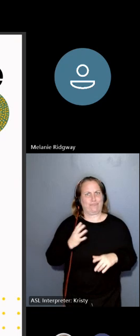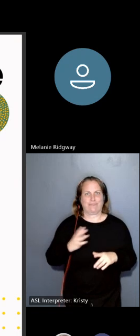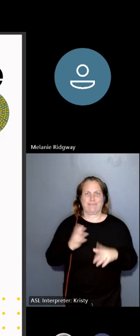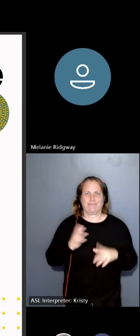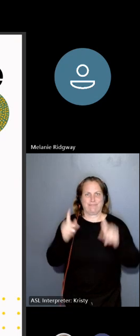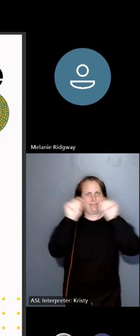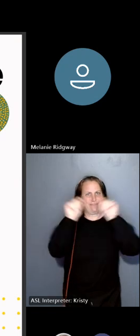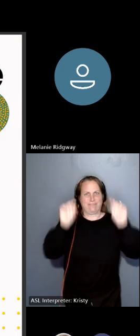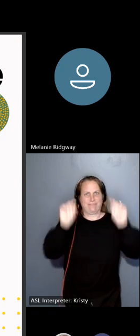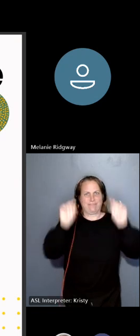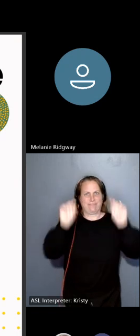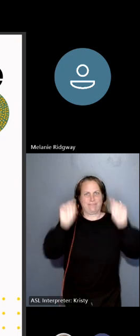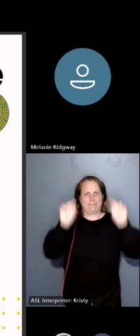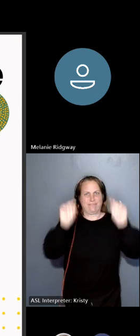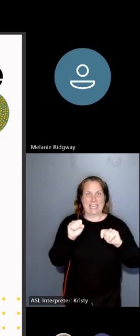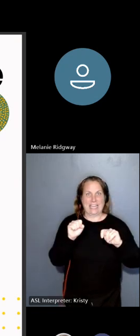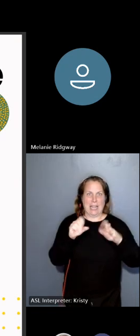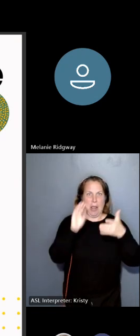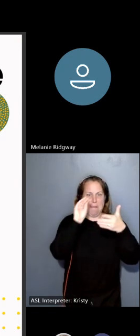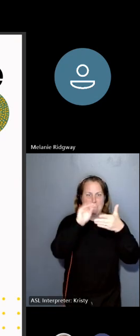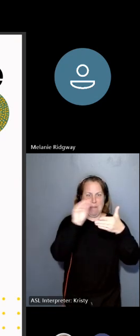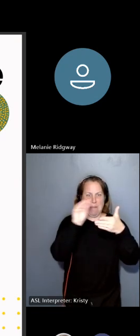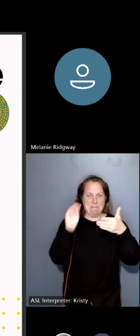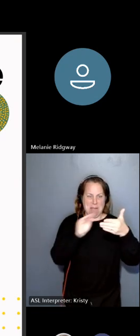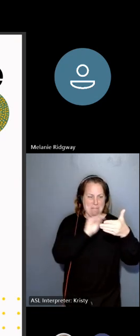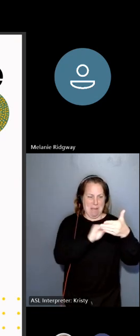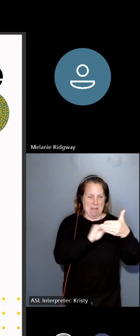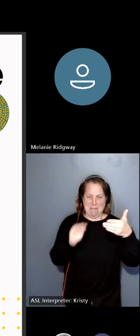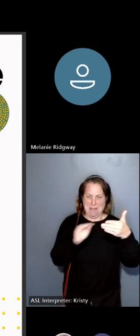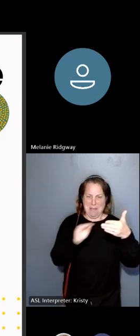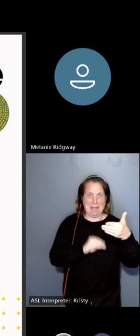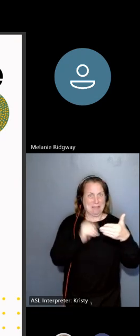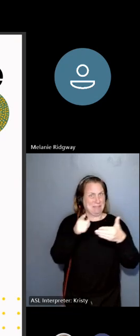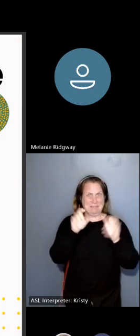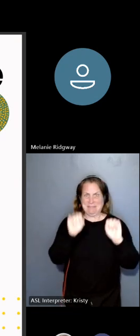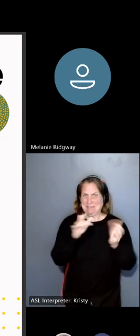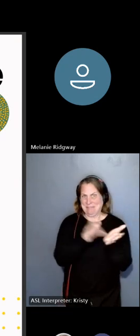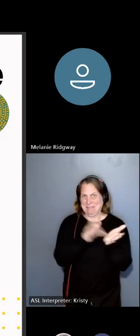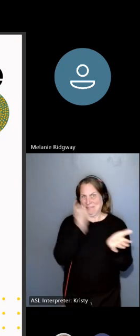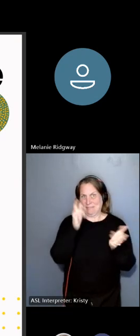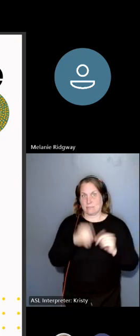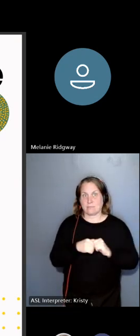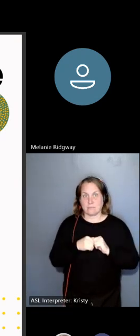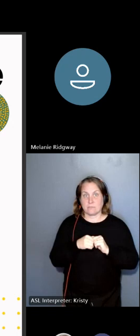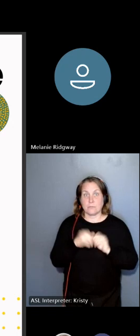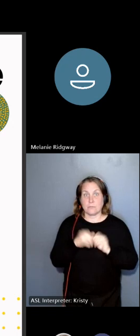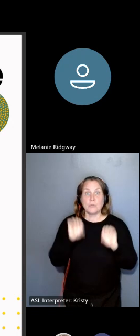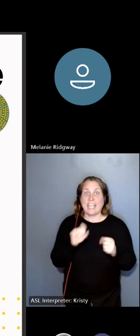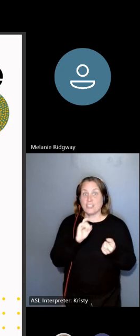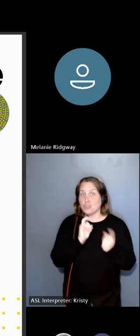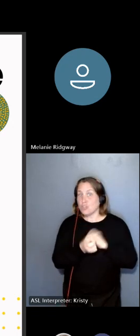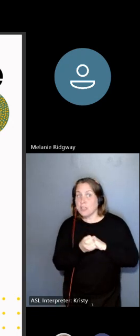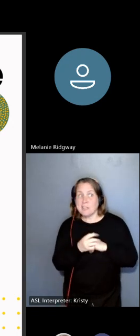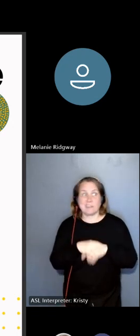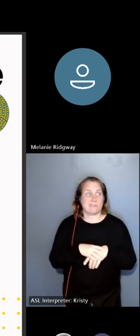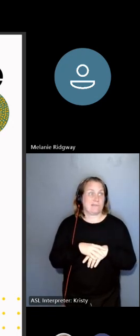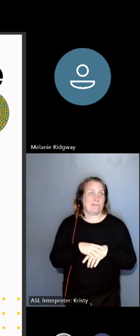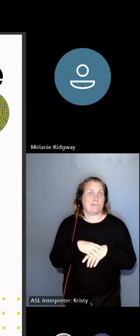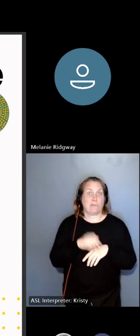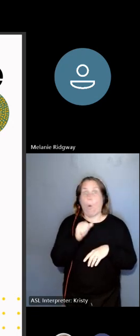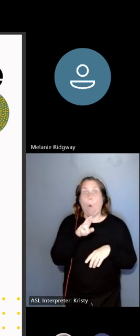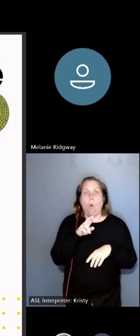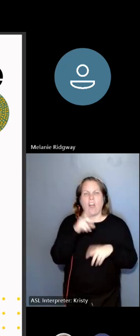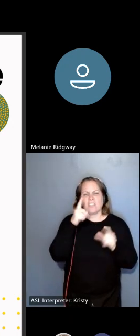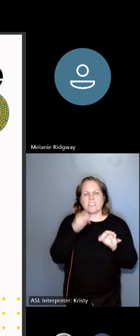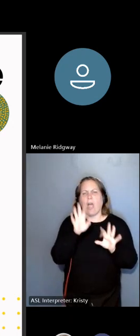you can use. You can revise it, or you can create your